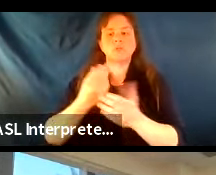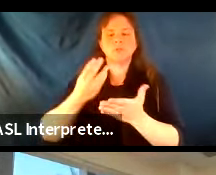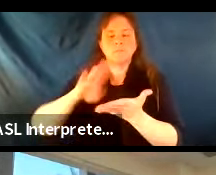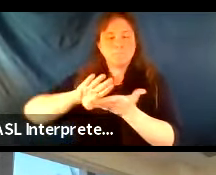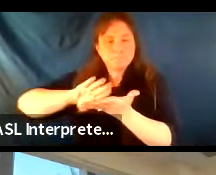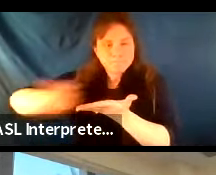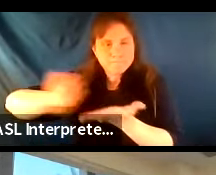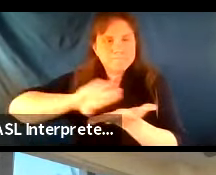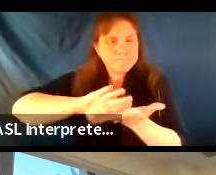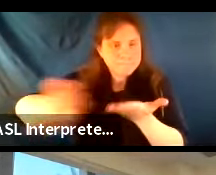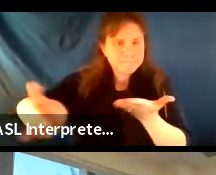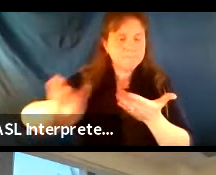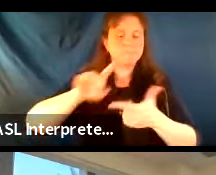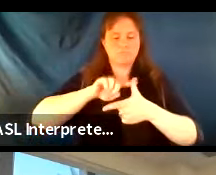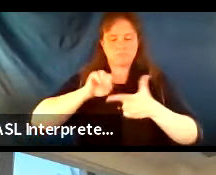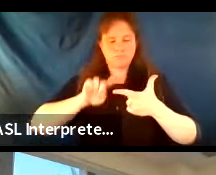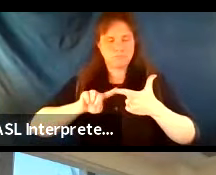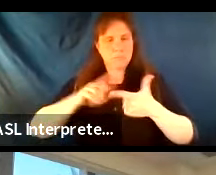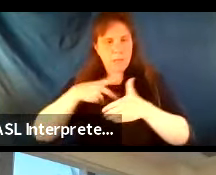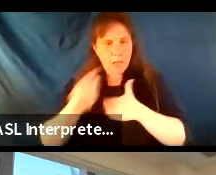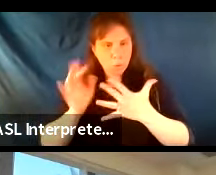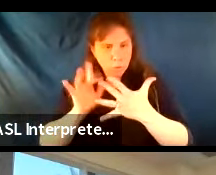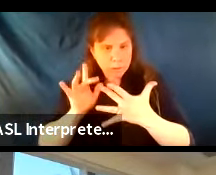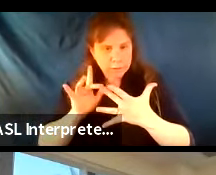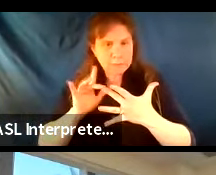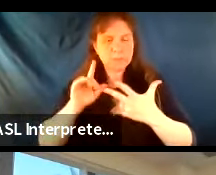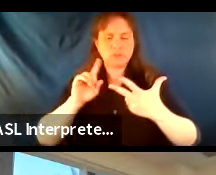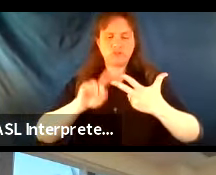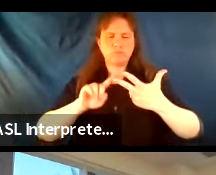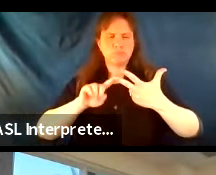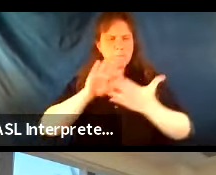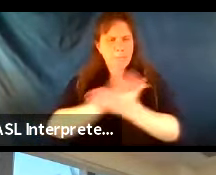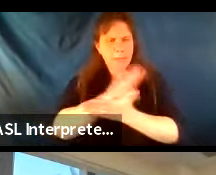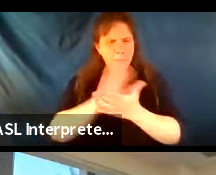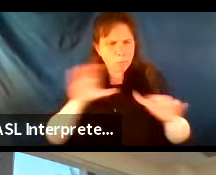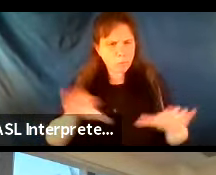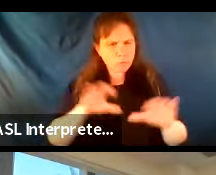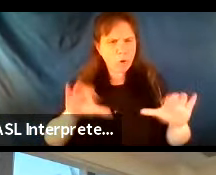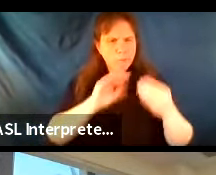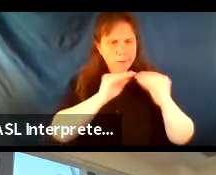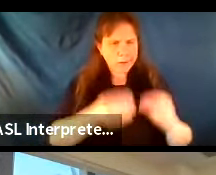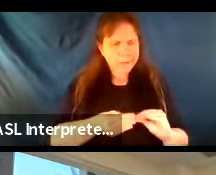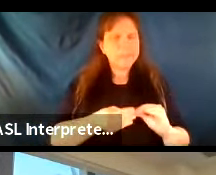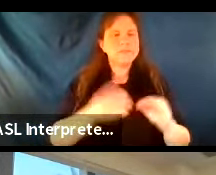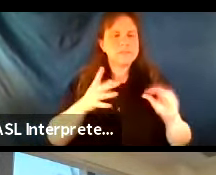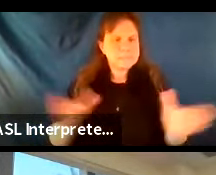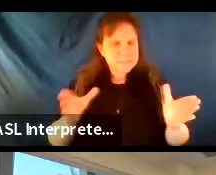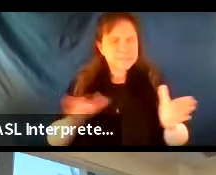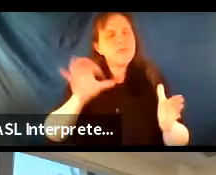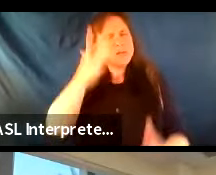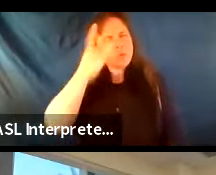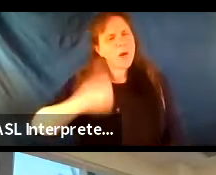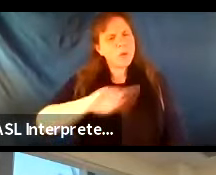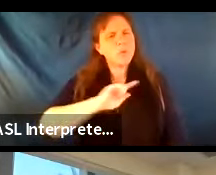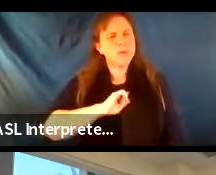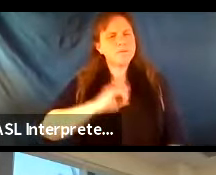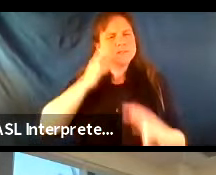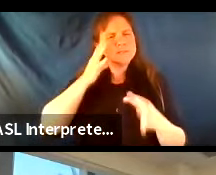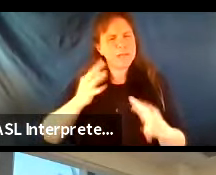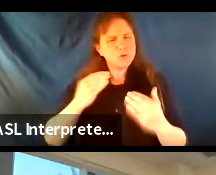for performance, incentives, that's part of the reason why we're moving towards a third-party administrator, to be able